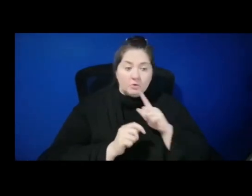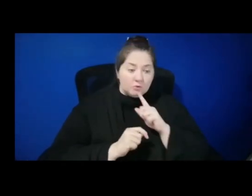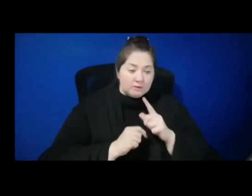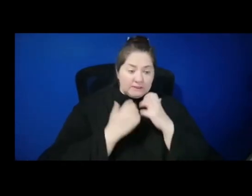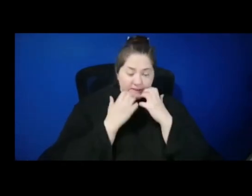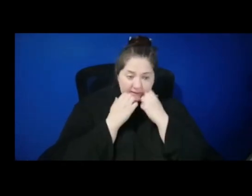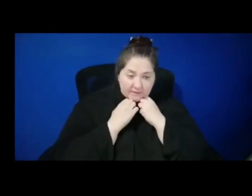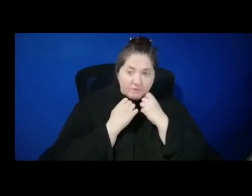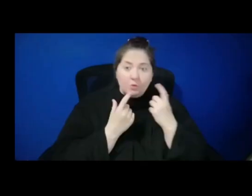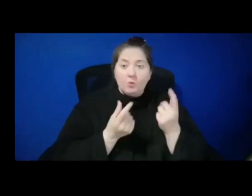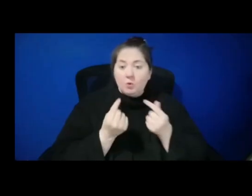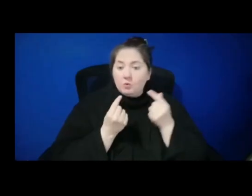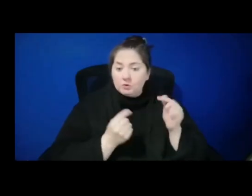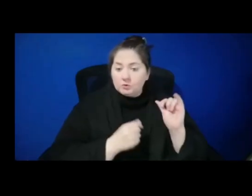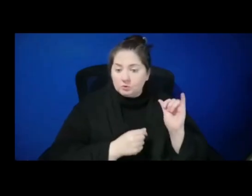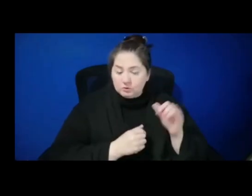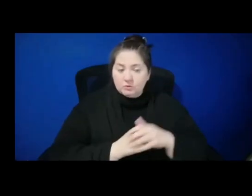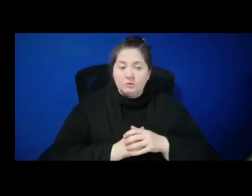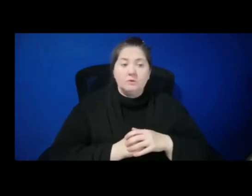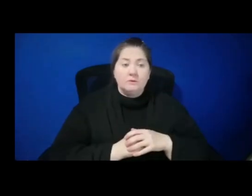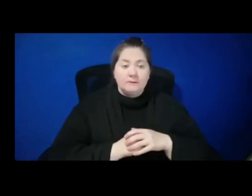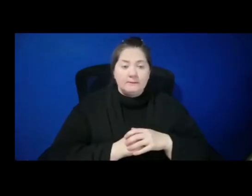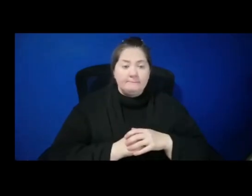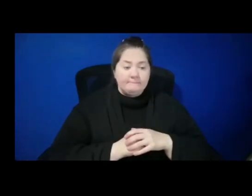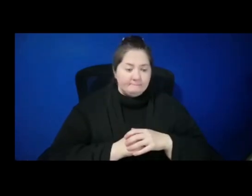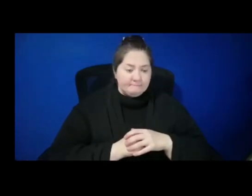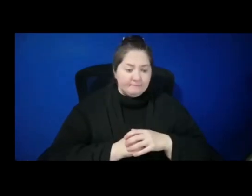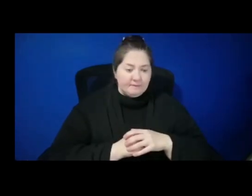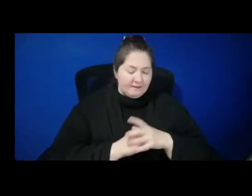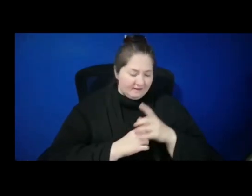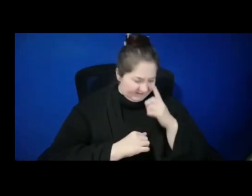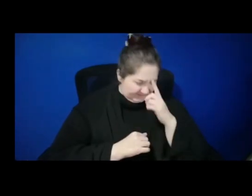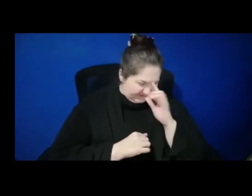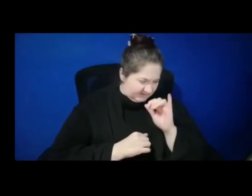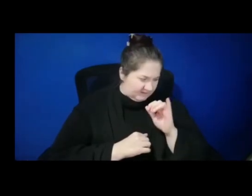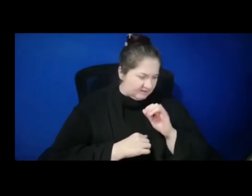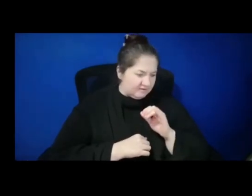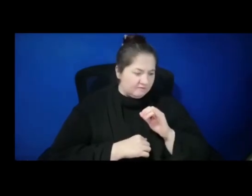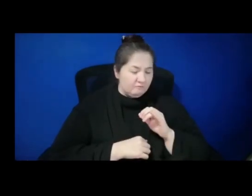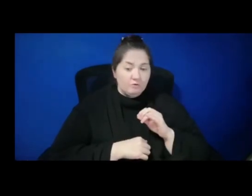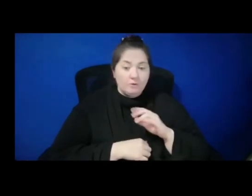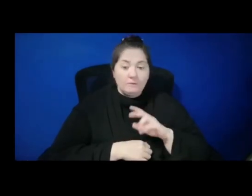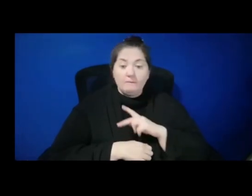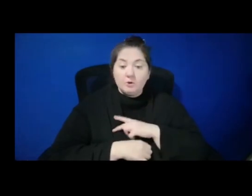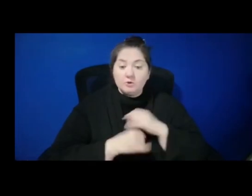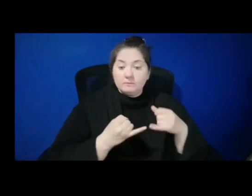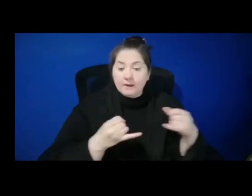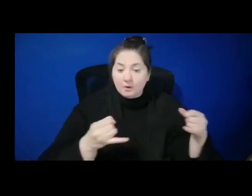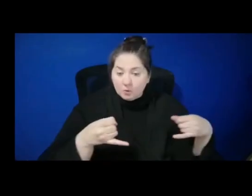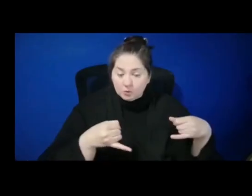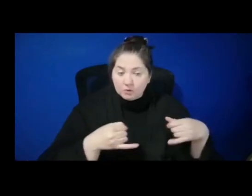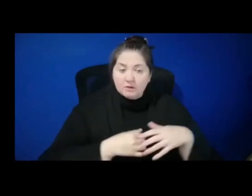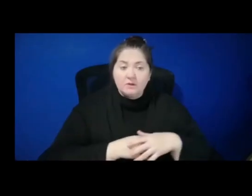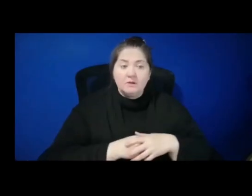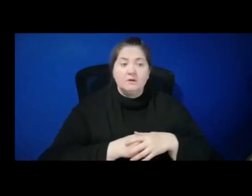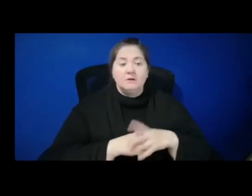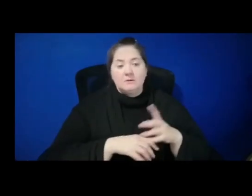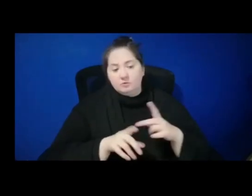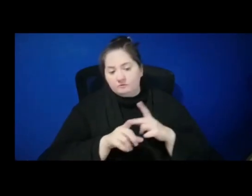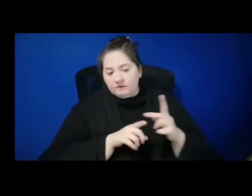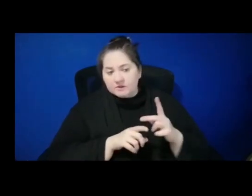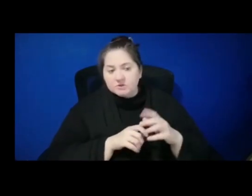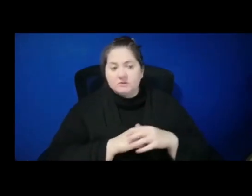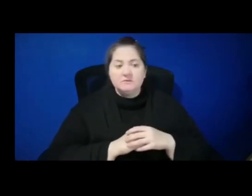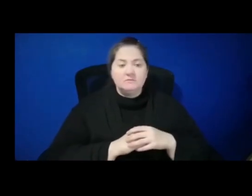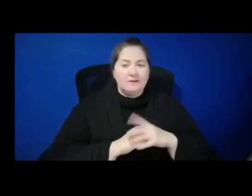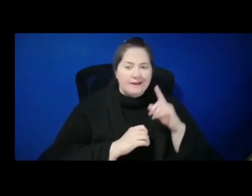care about what we do as well. I think that, like, for personal boundaries and professionalism,